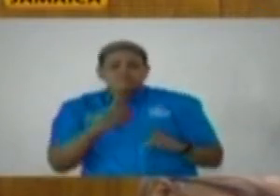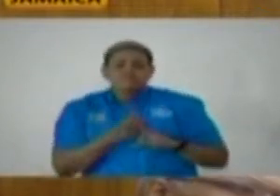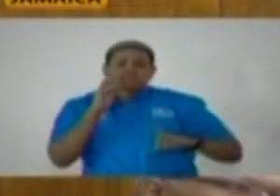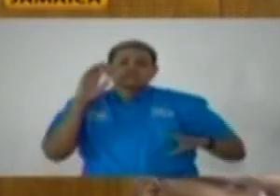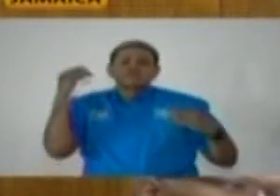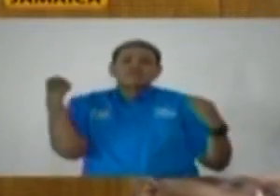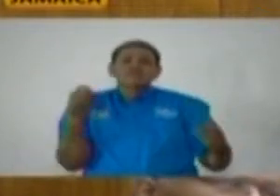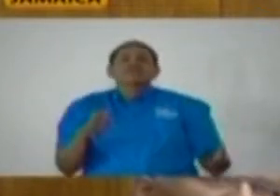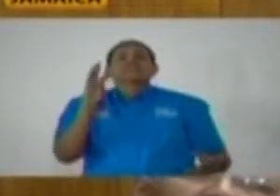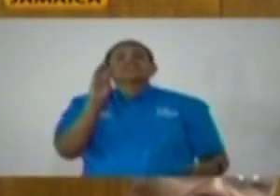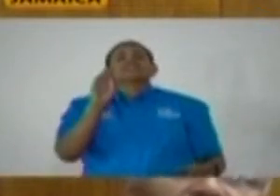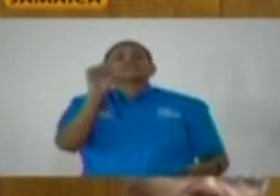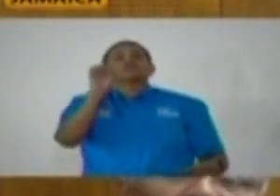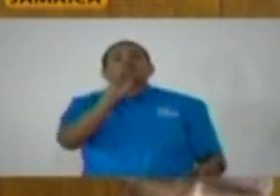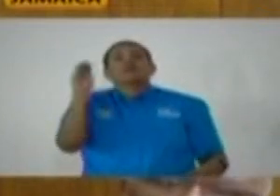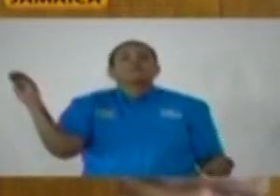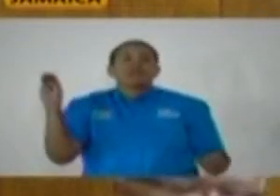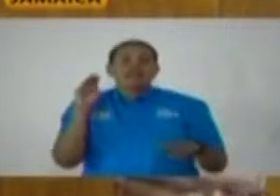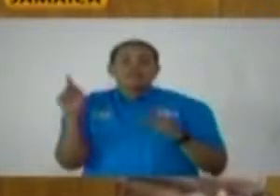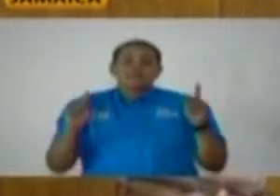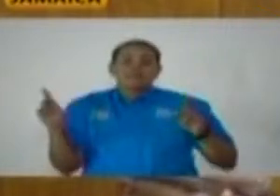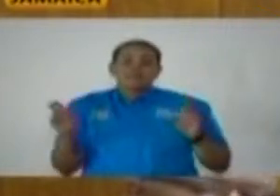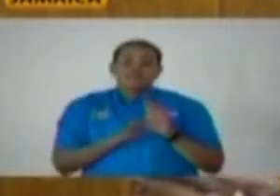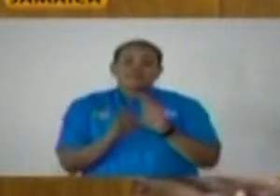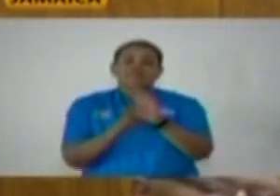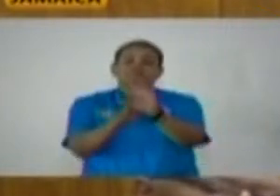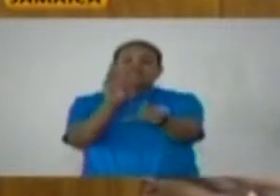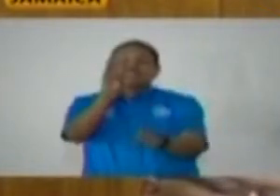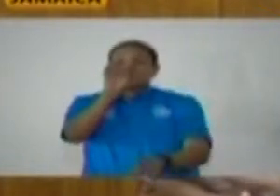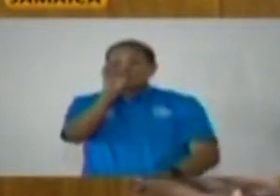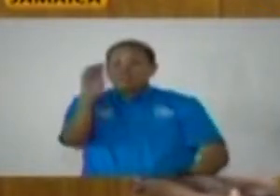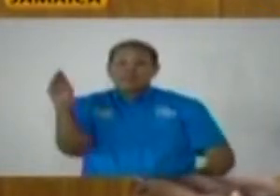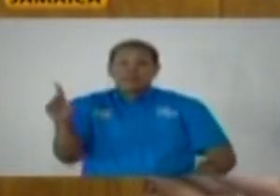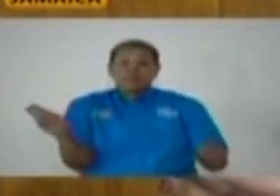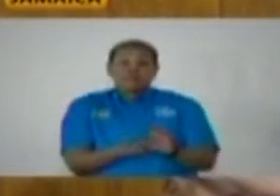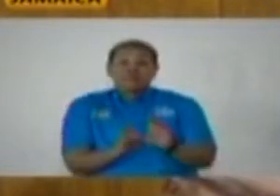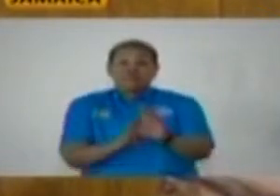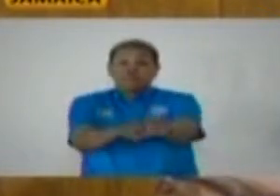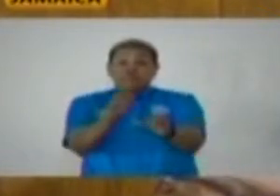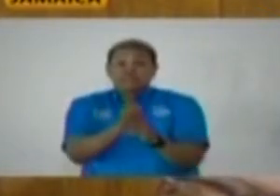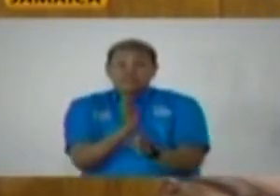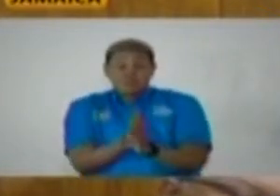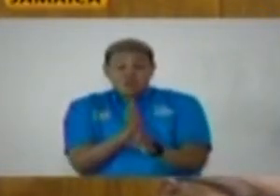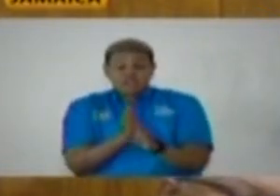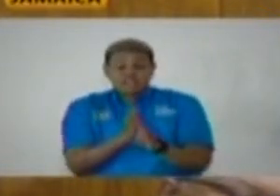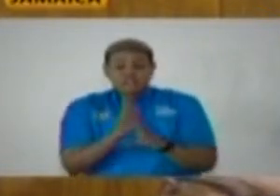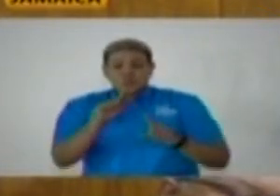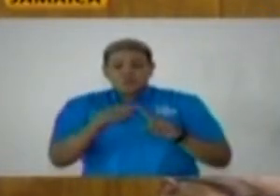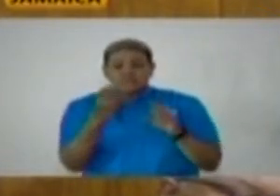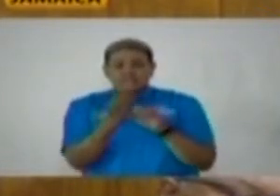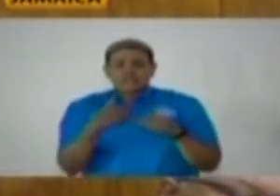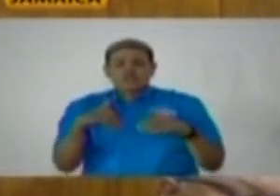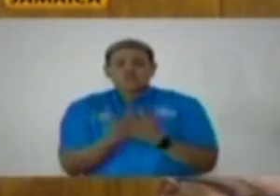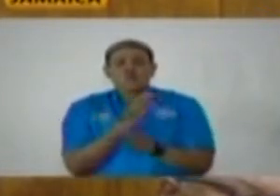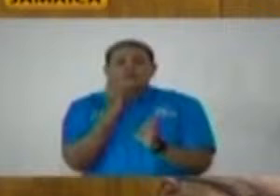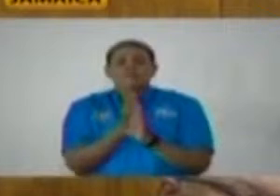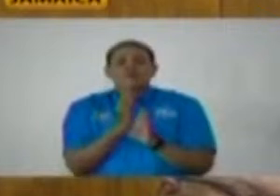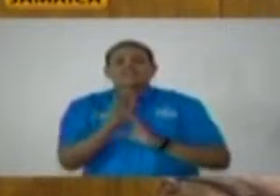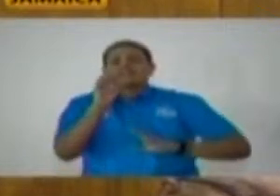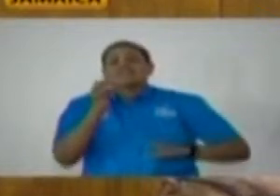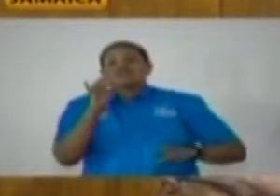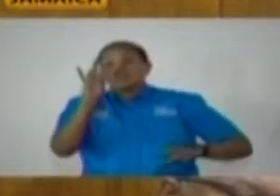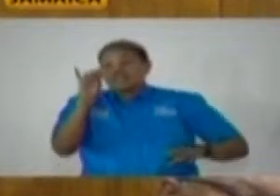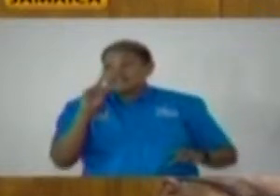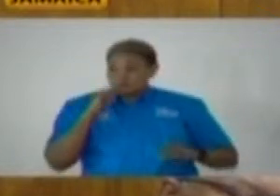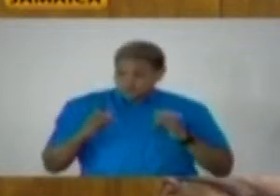carrying 61 million passengers. Management by the PNP. So even when you get the new buses, the 50 or the 70, which